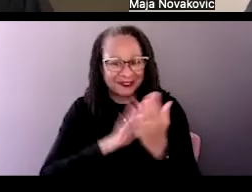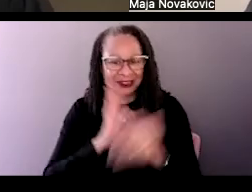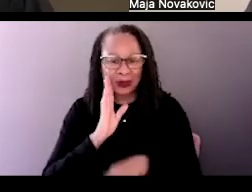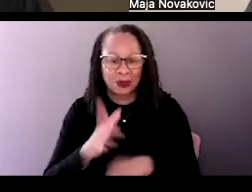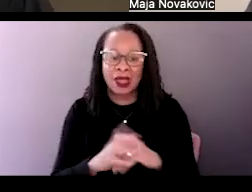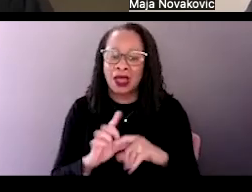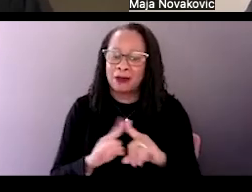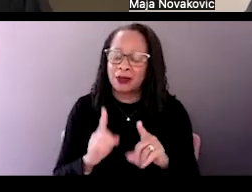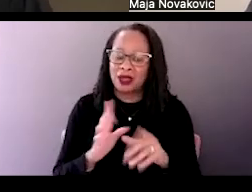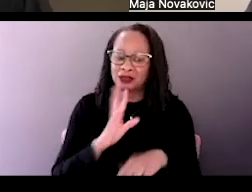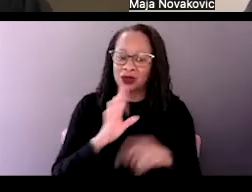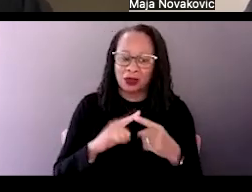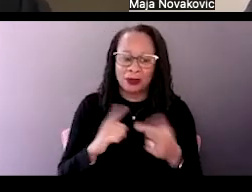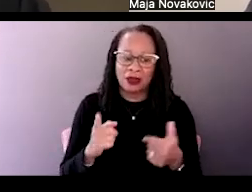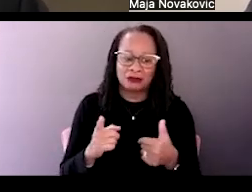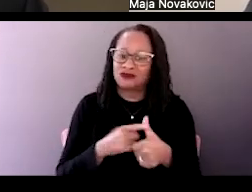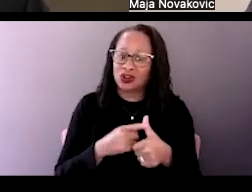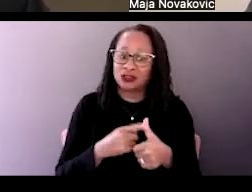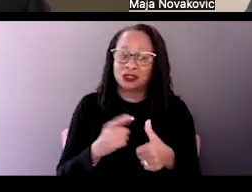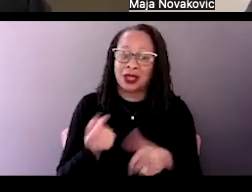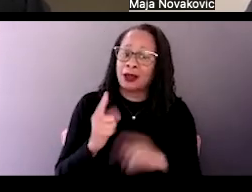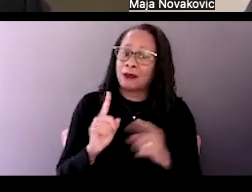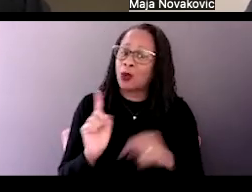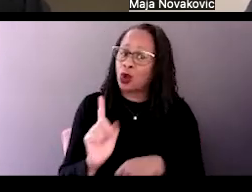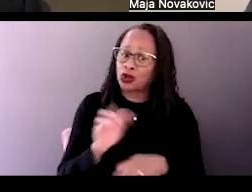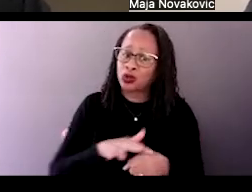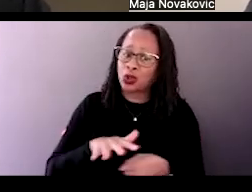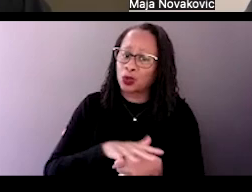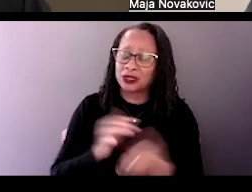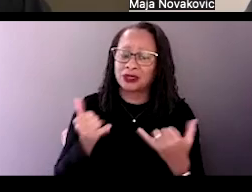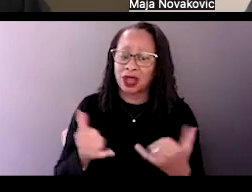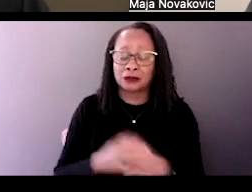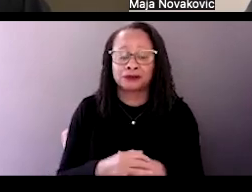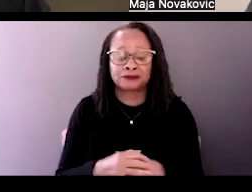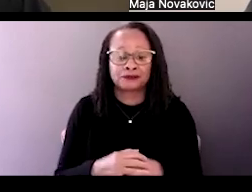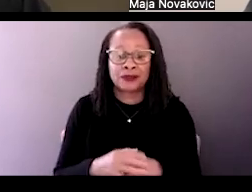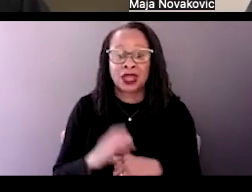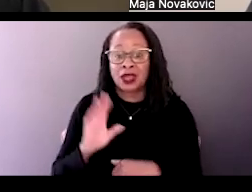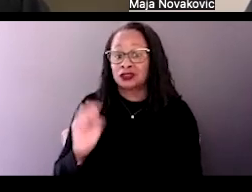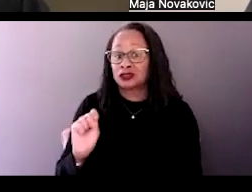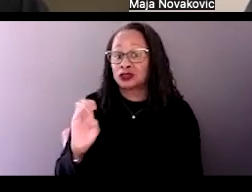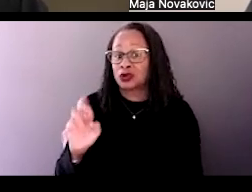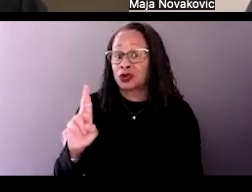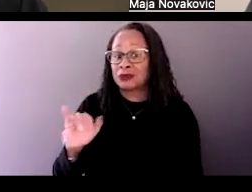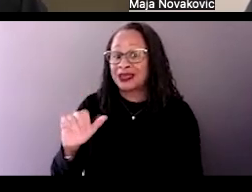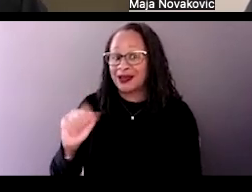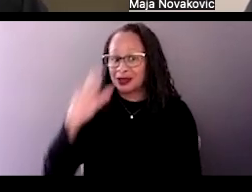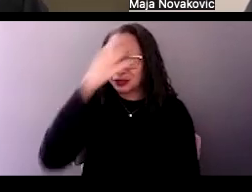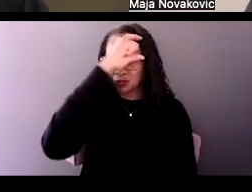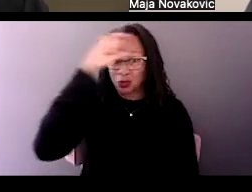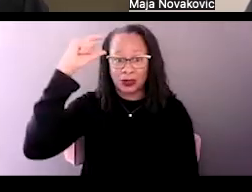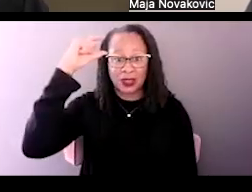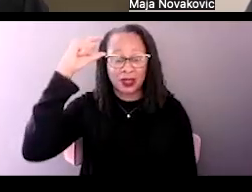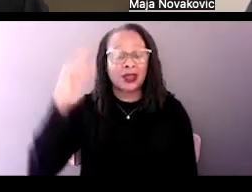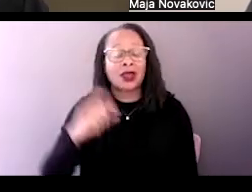orient folks a little bit about where you're located. So you're based in Serbia, right? Mhm. And yet you filmed this